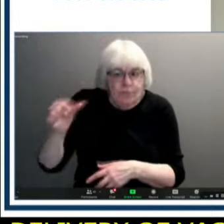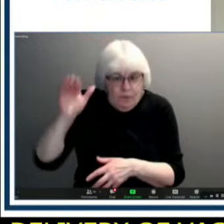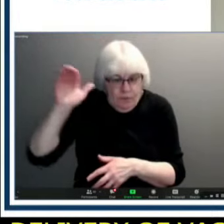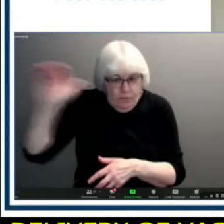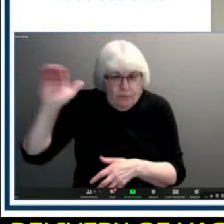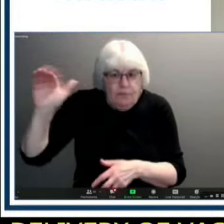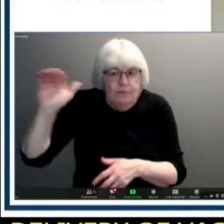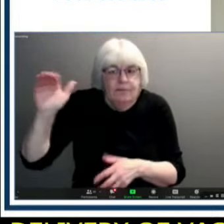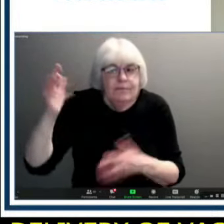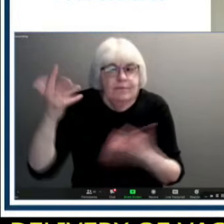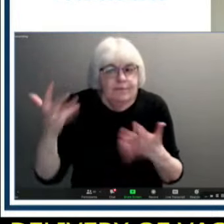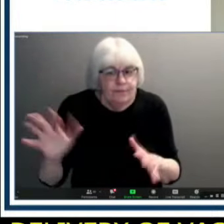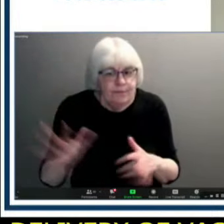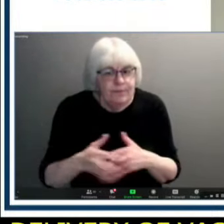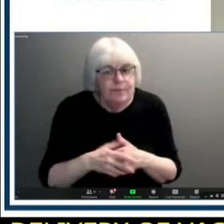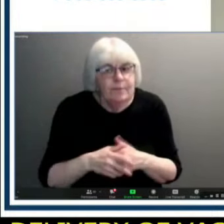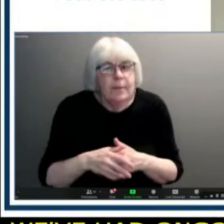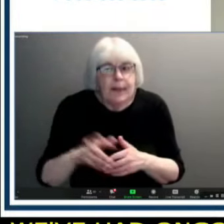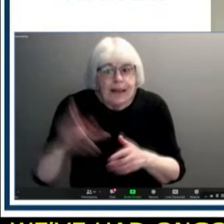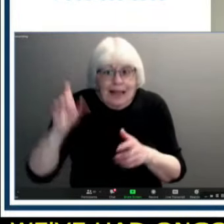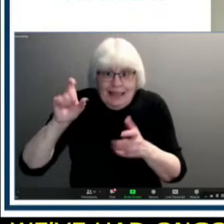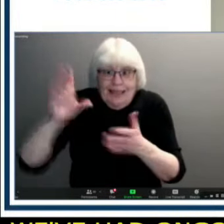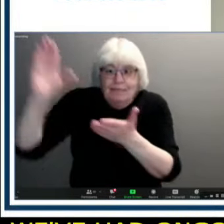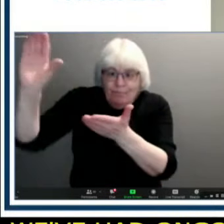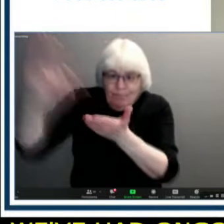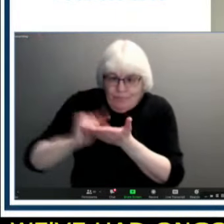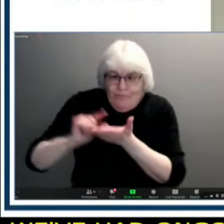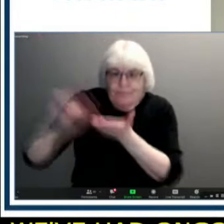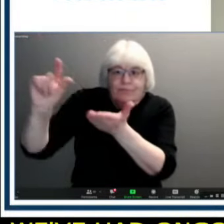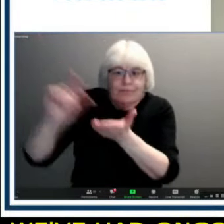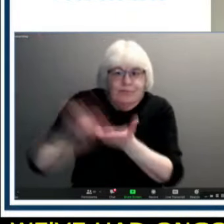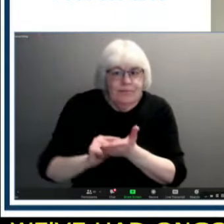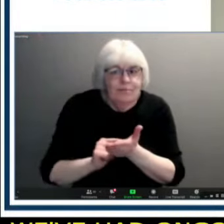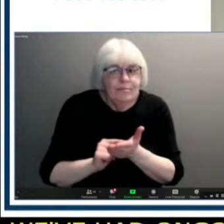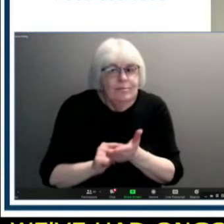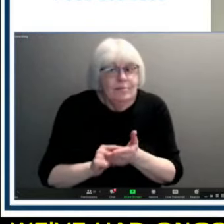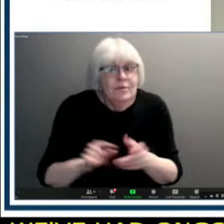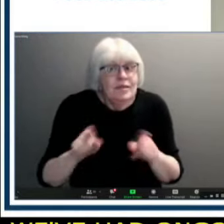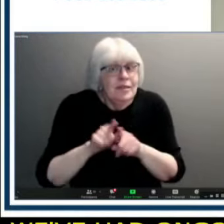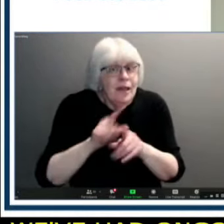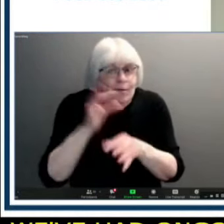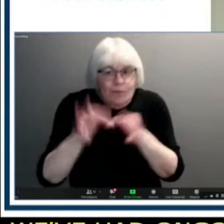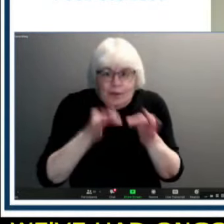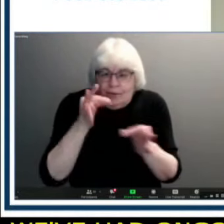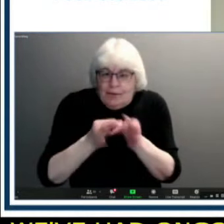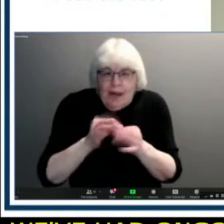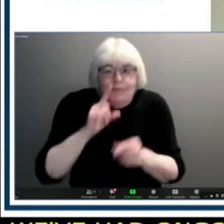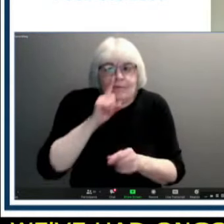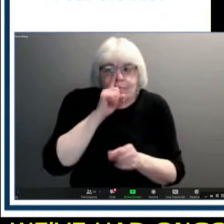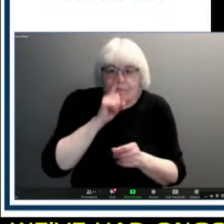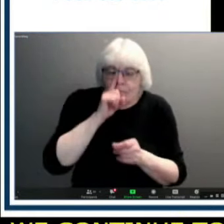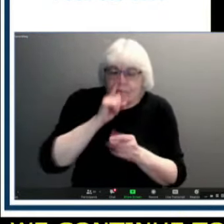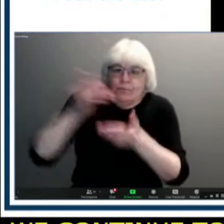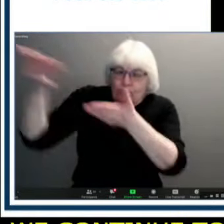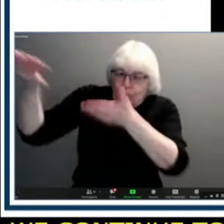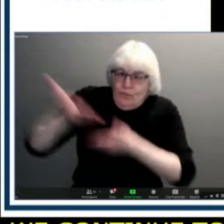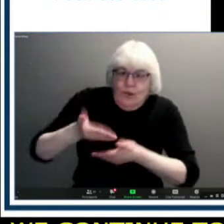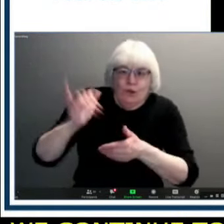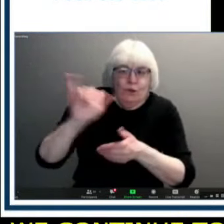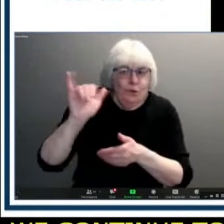maximize their allocation of test kits to Nova Scotia. I meant military, I guess. Sorry, I should have been more